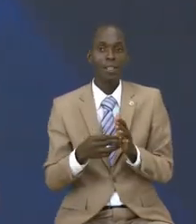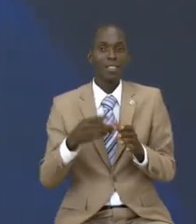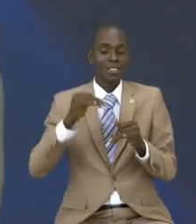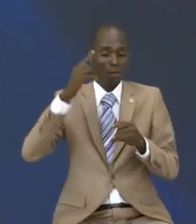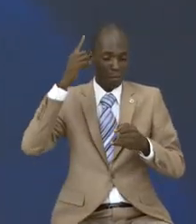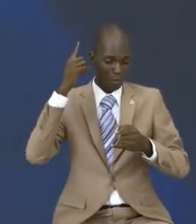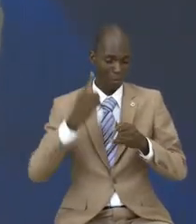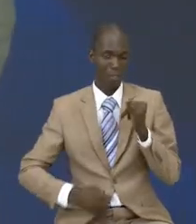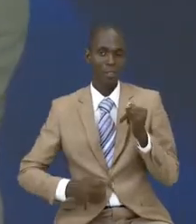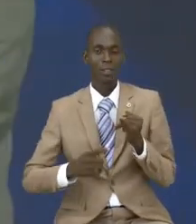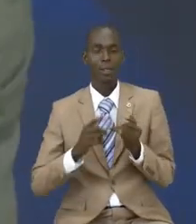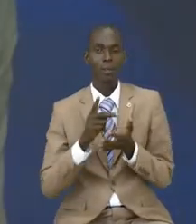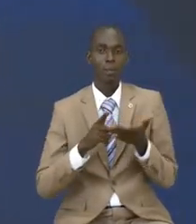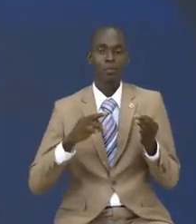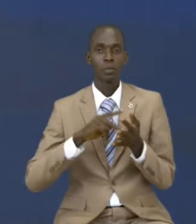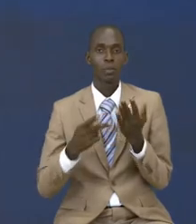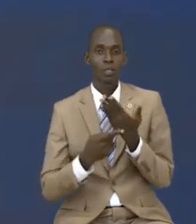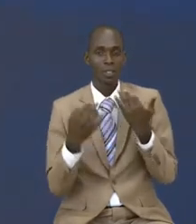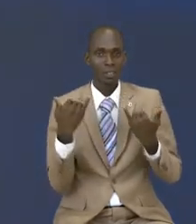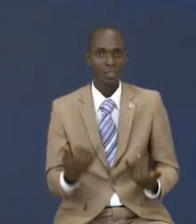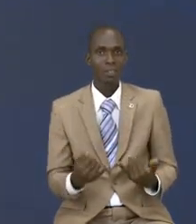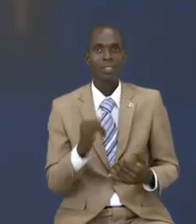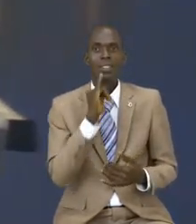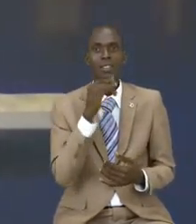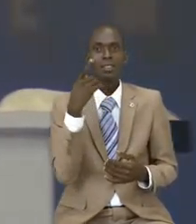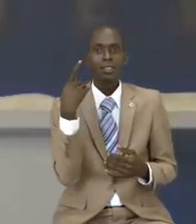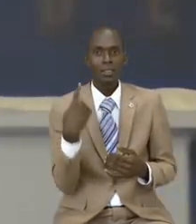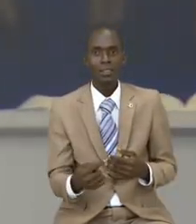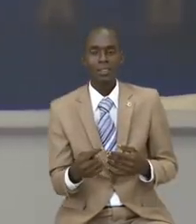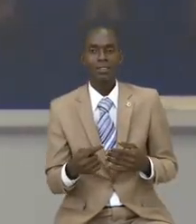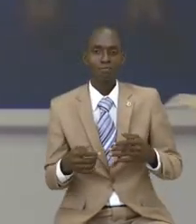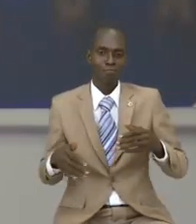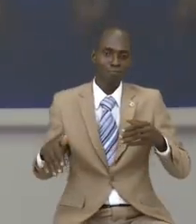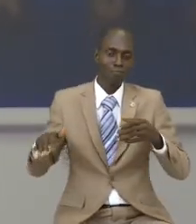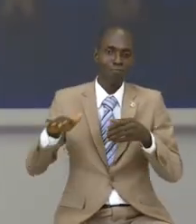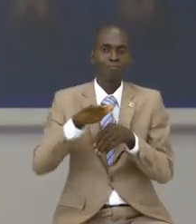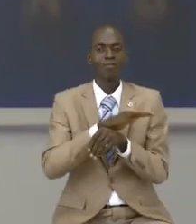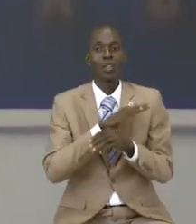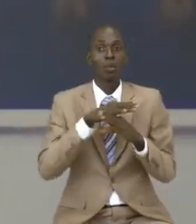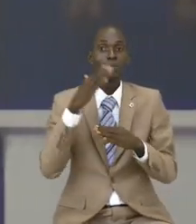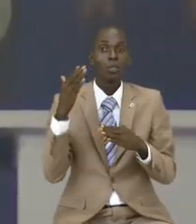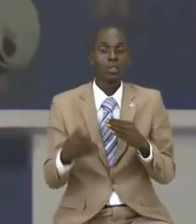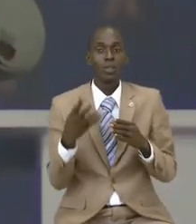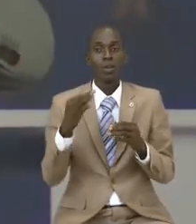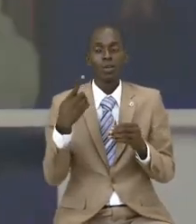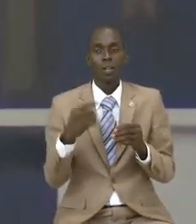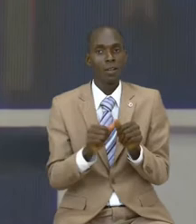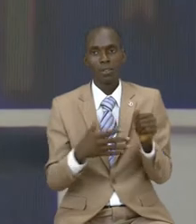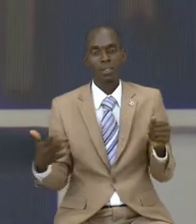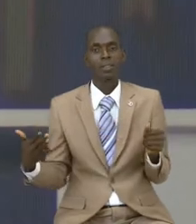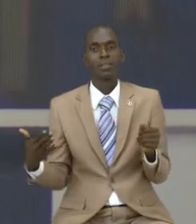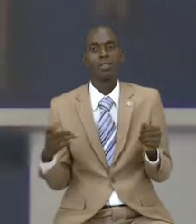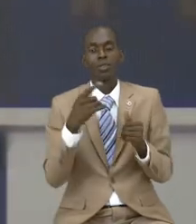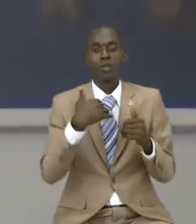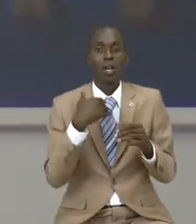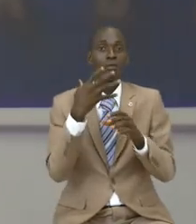event now, is the icing on the cake. You've got the real cake. Now